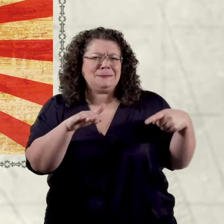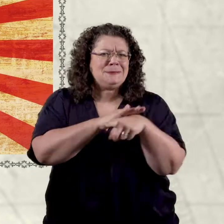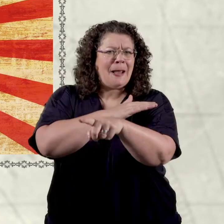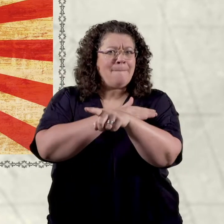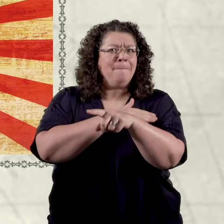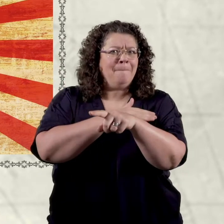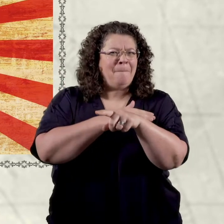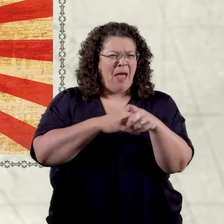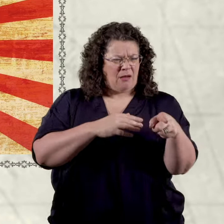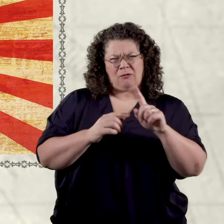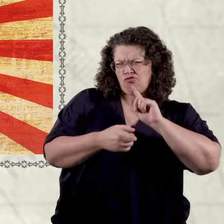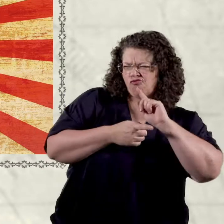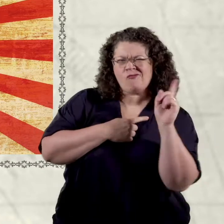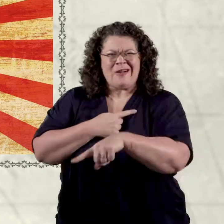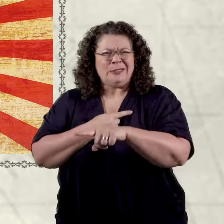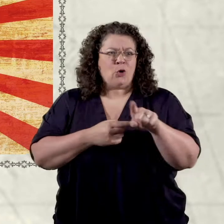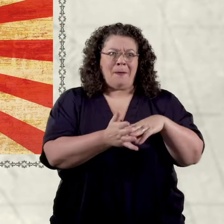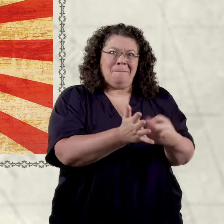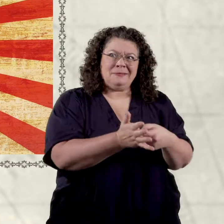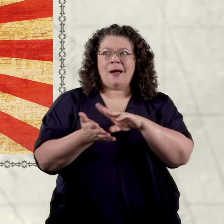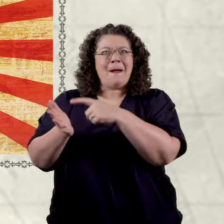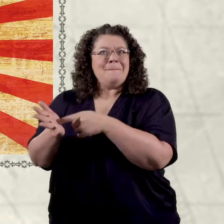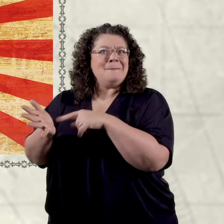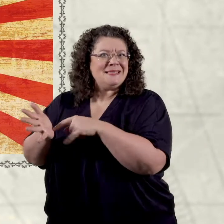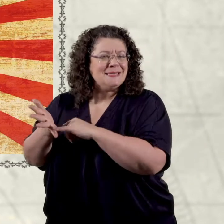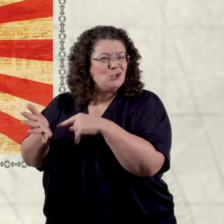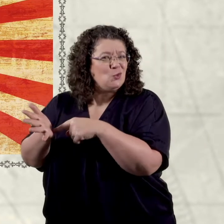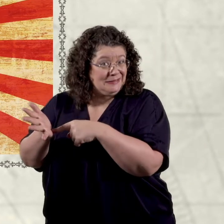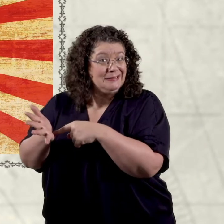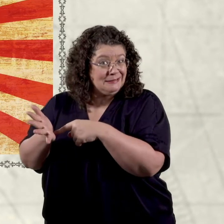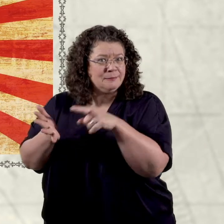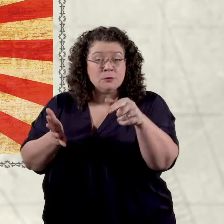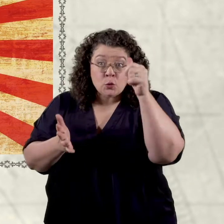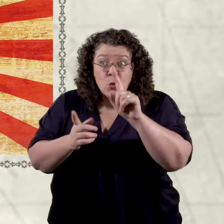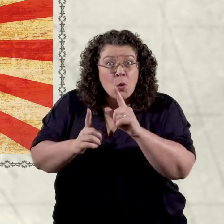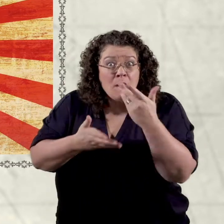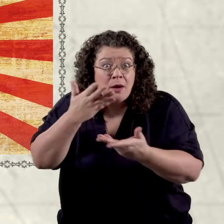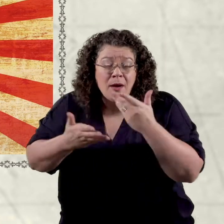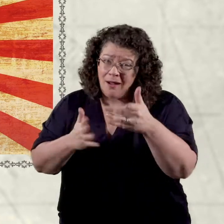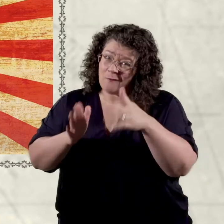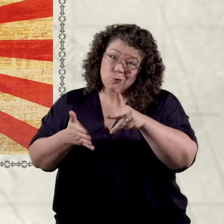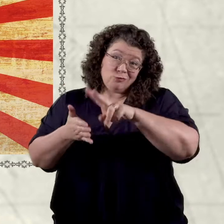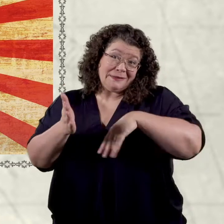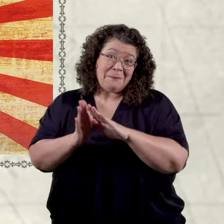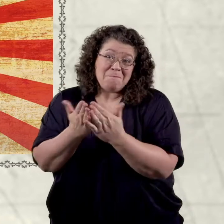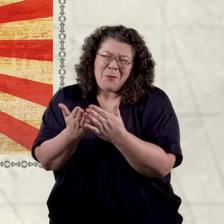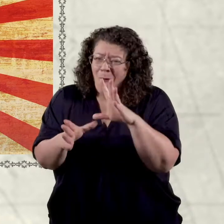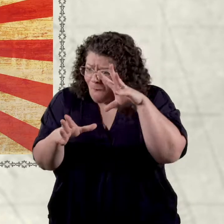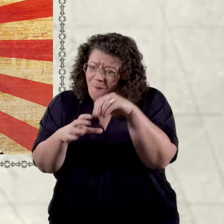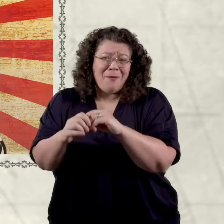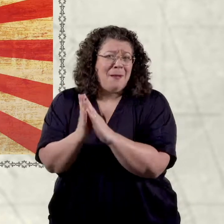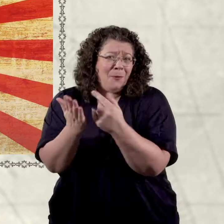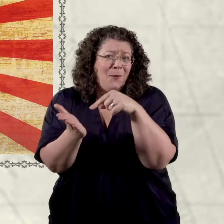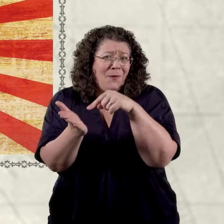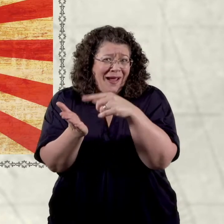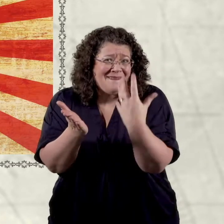with great pranks. If you want to know what they are, all you need to do is read. It's all in the book.